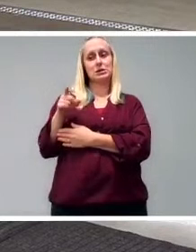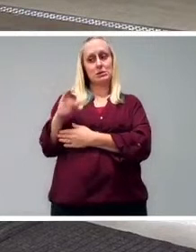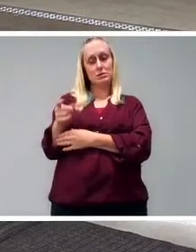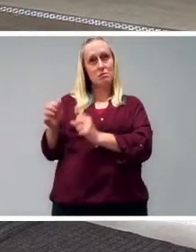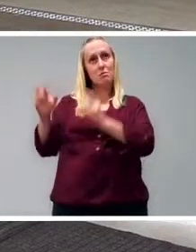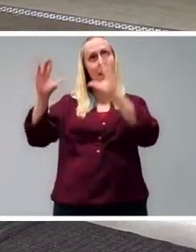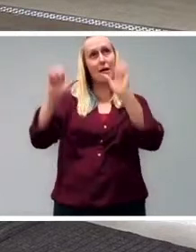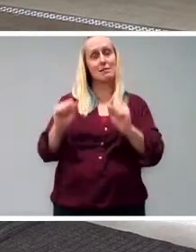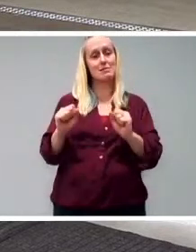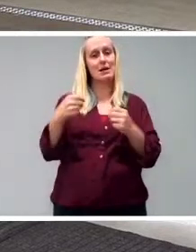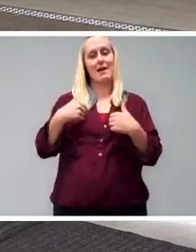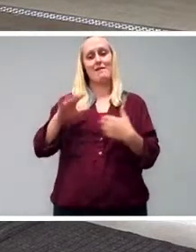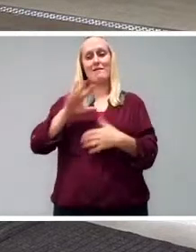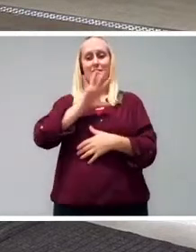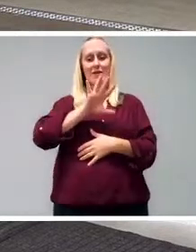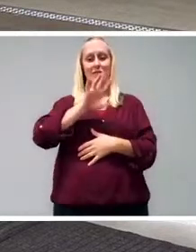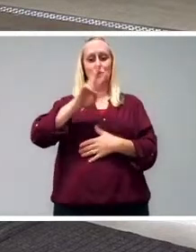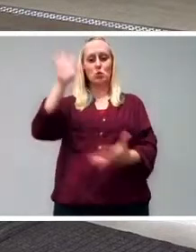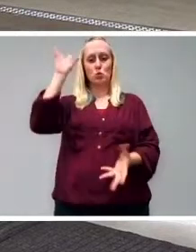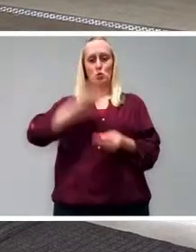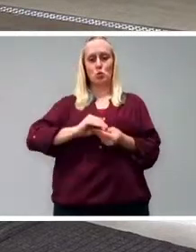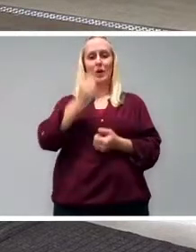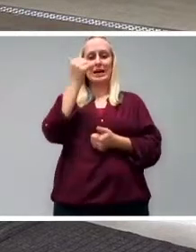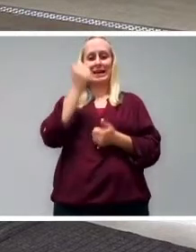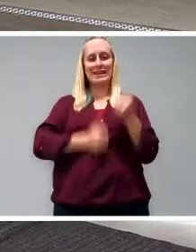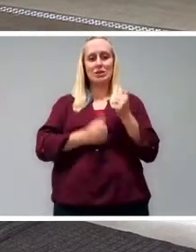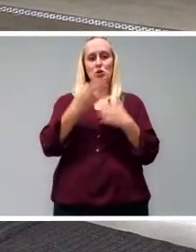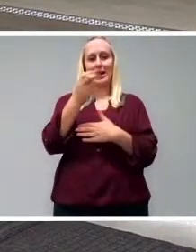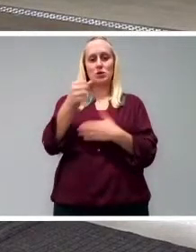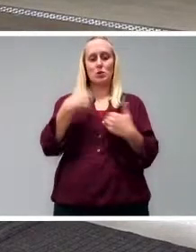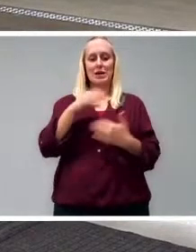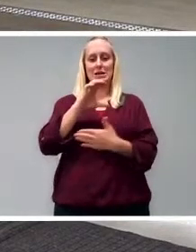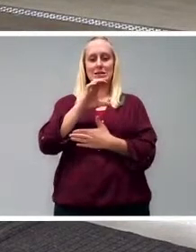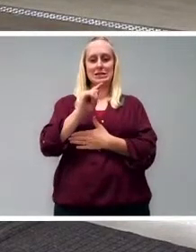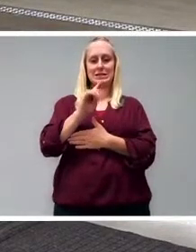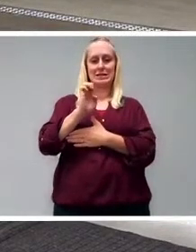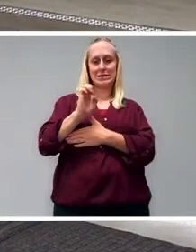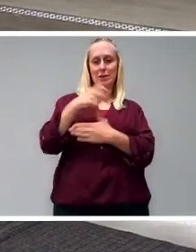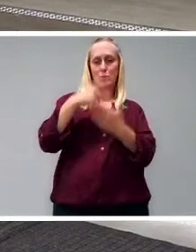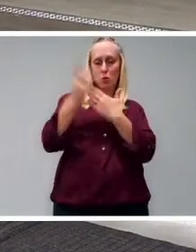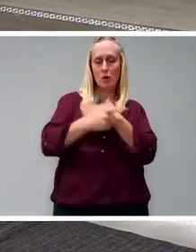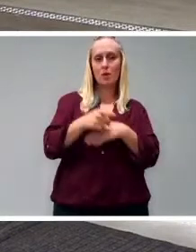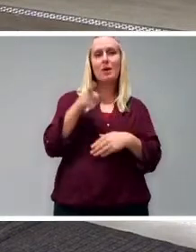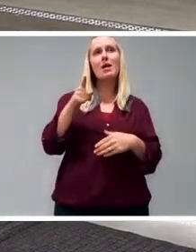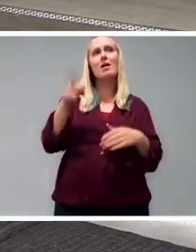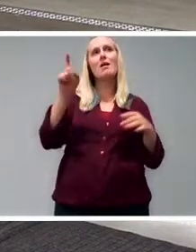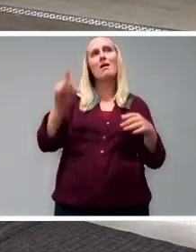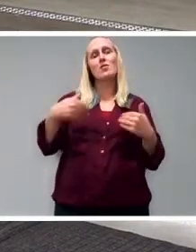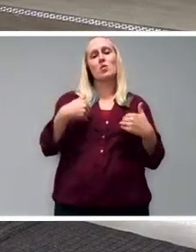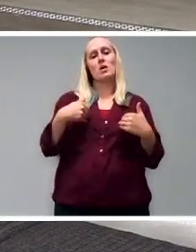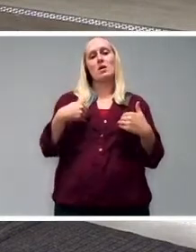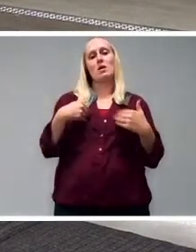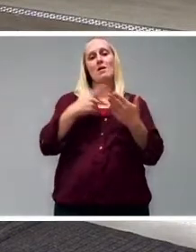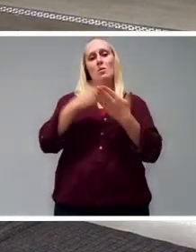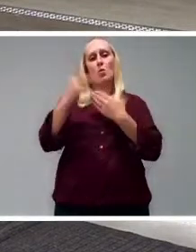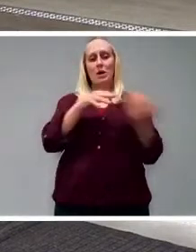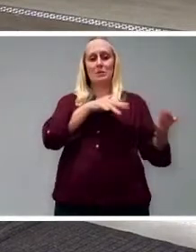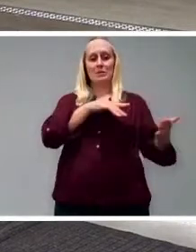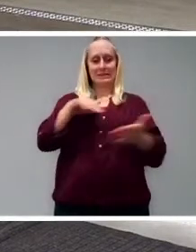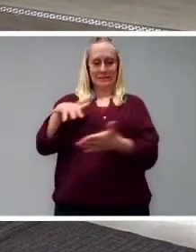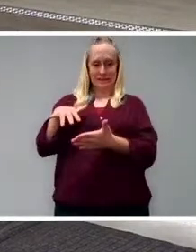we have 52. So every high school has CTE programs. They have to have a program of study. They have